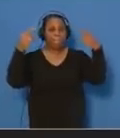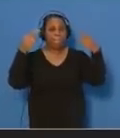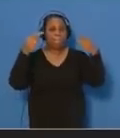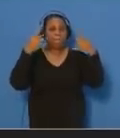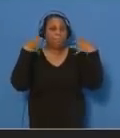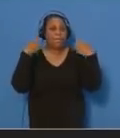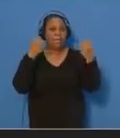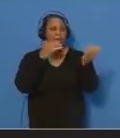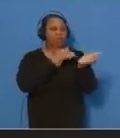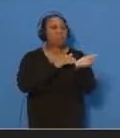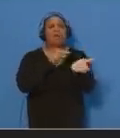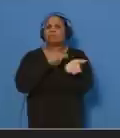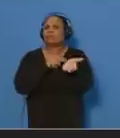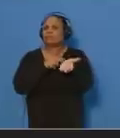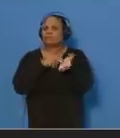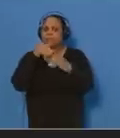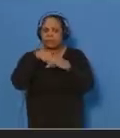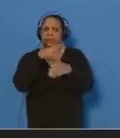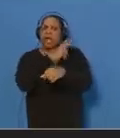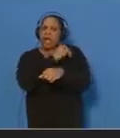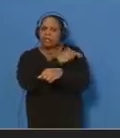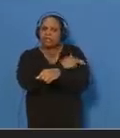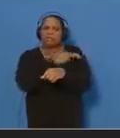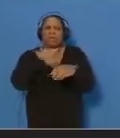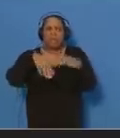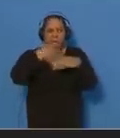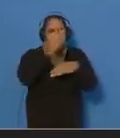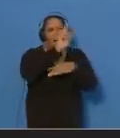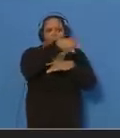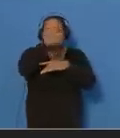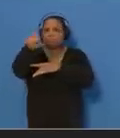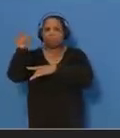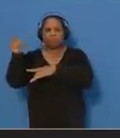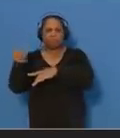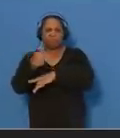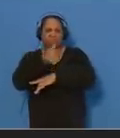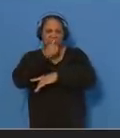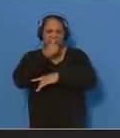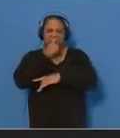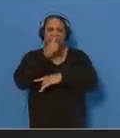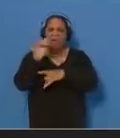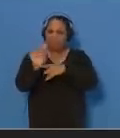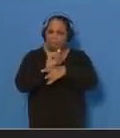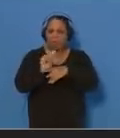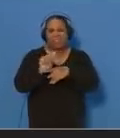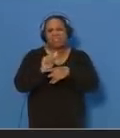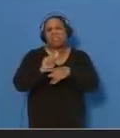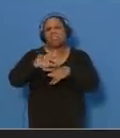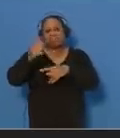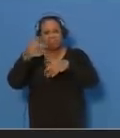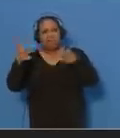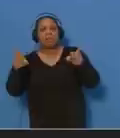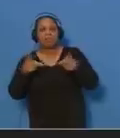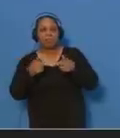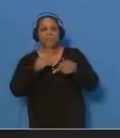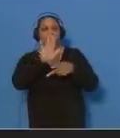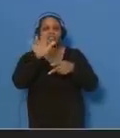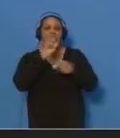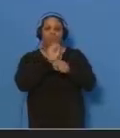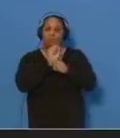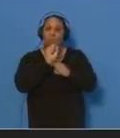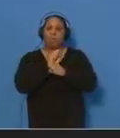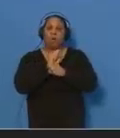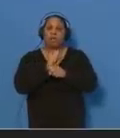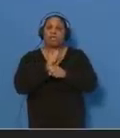doctor and nurse working in the hospital or out in the field, those in private practice or elsewhere, your work and dedication